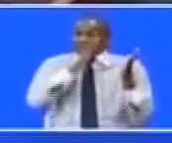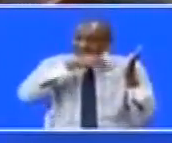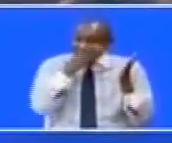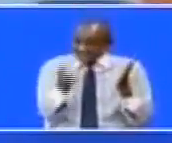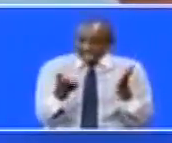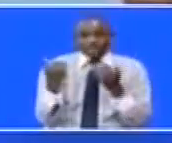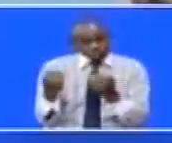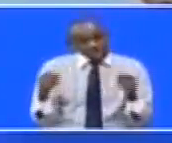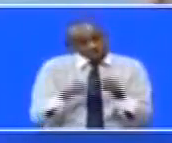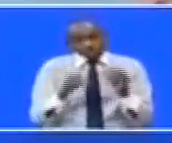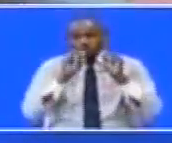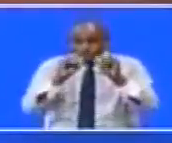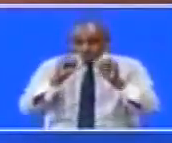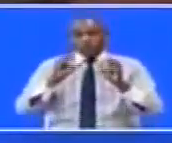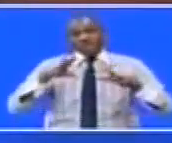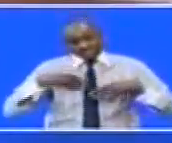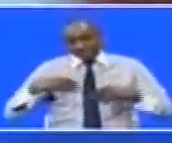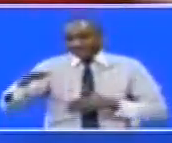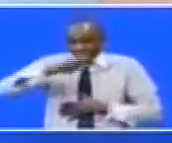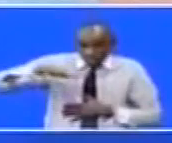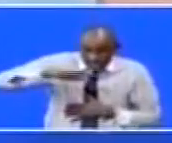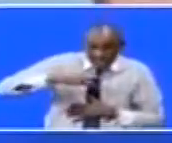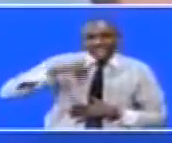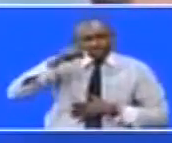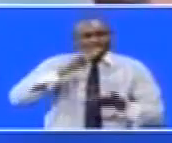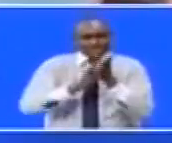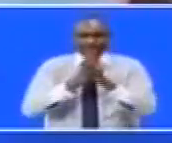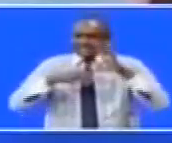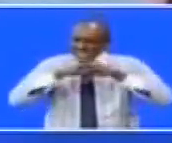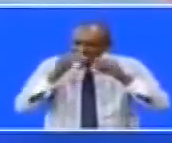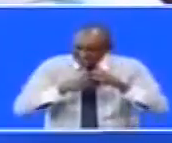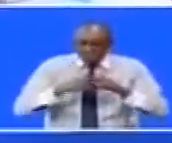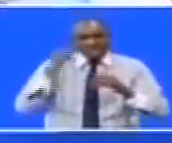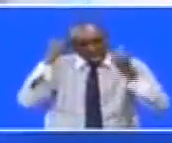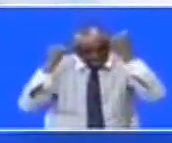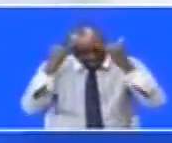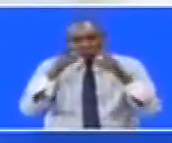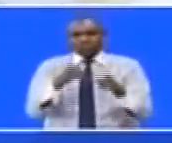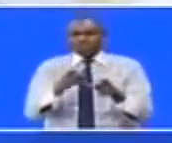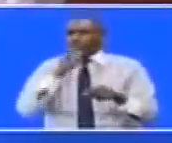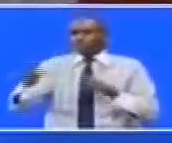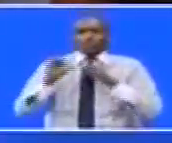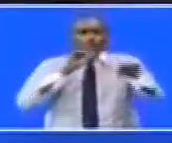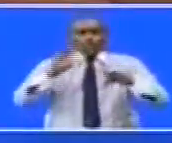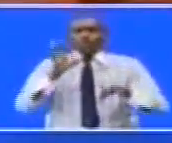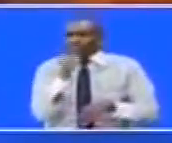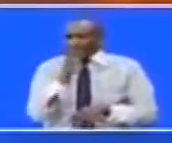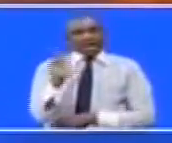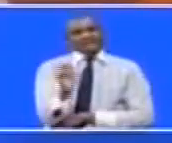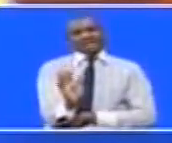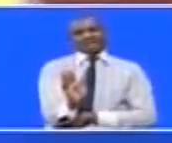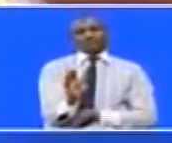the children are also taught to appreciate the environment by being creative and using discarded material to create beautiful